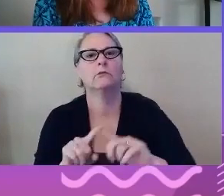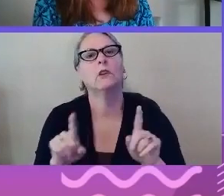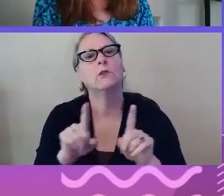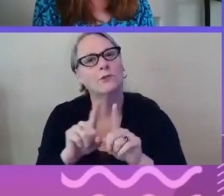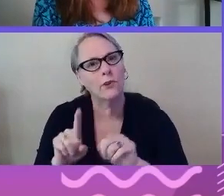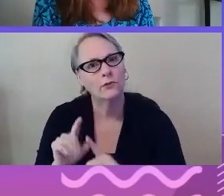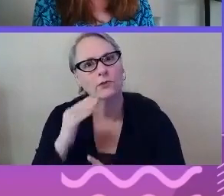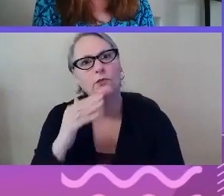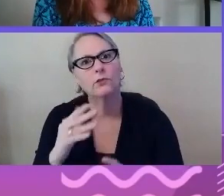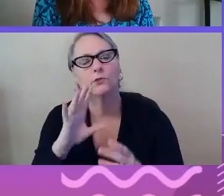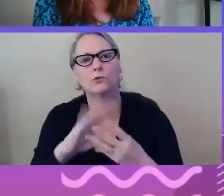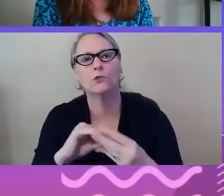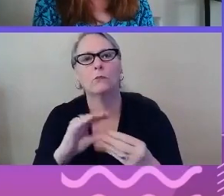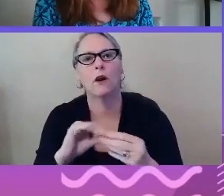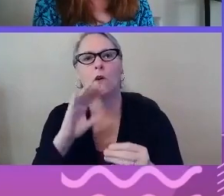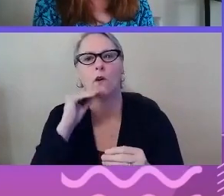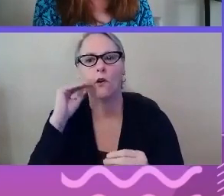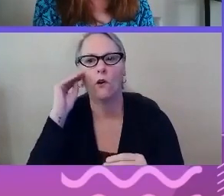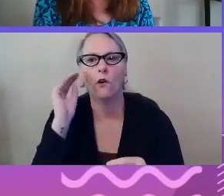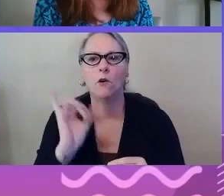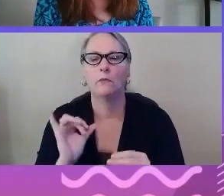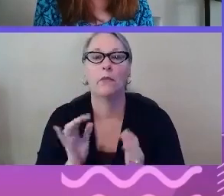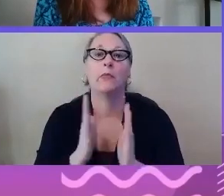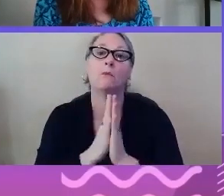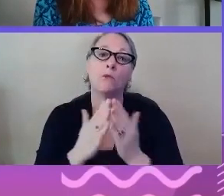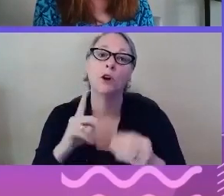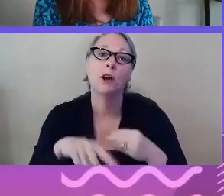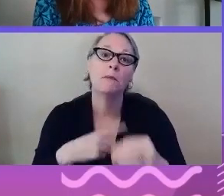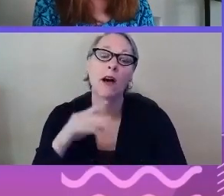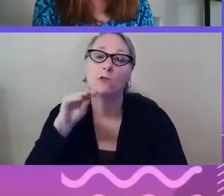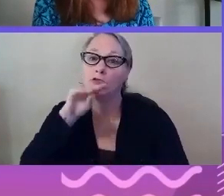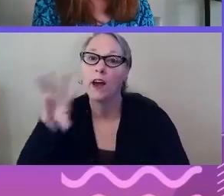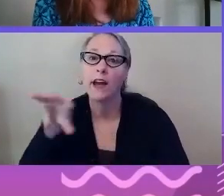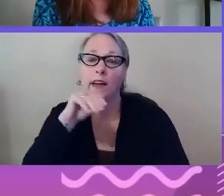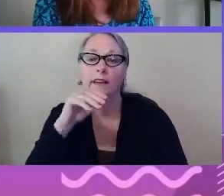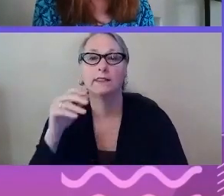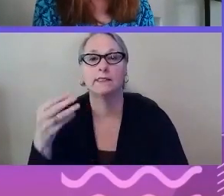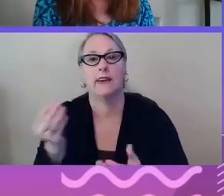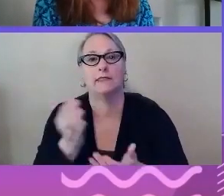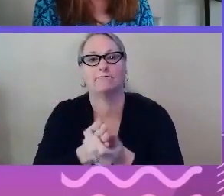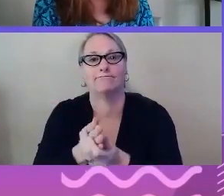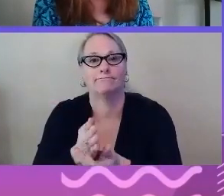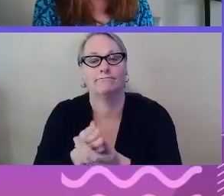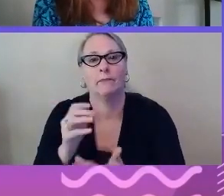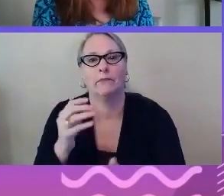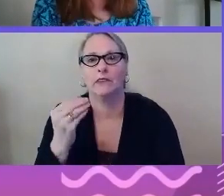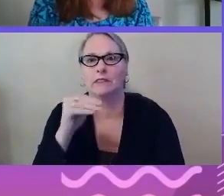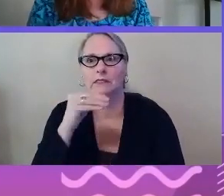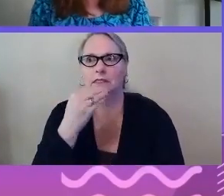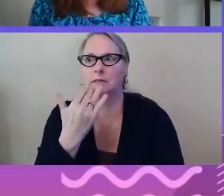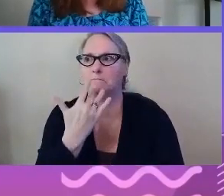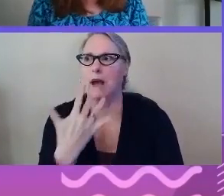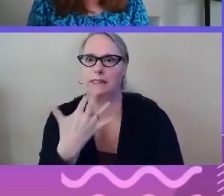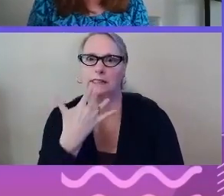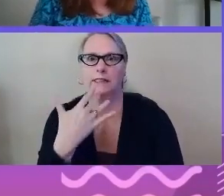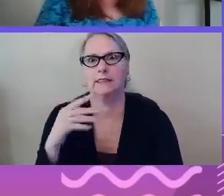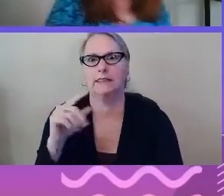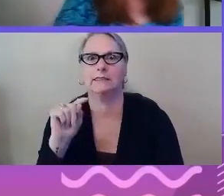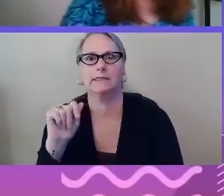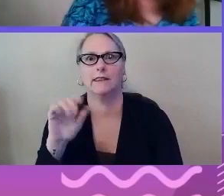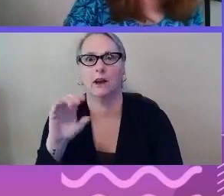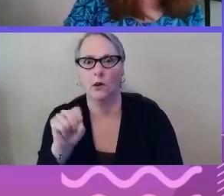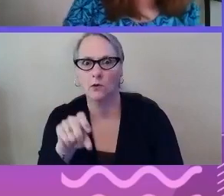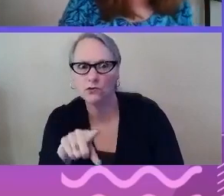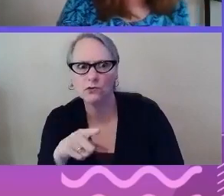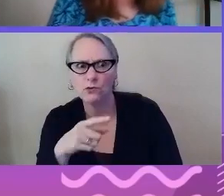in, there's the book about dragons and spicy tacos and some of the questions were about. And so you can talk about, does your family eat tacos? Do you like spicy